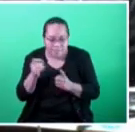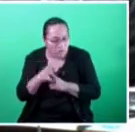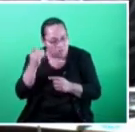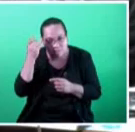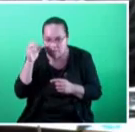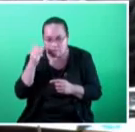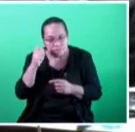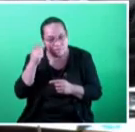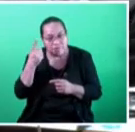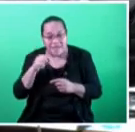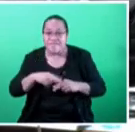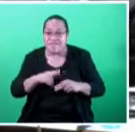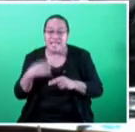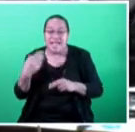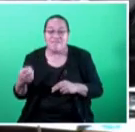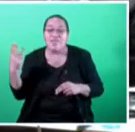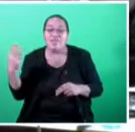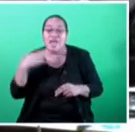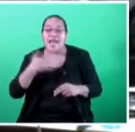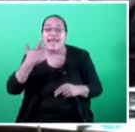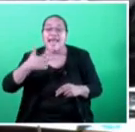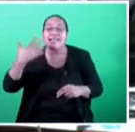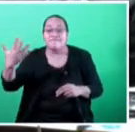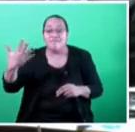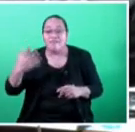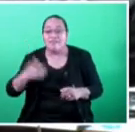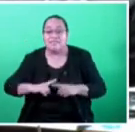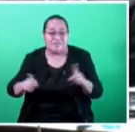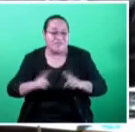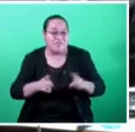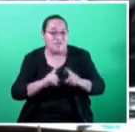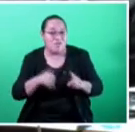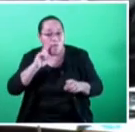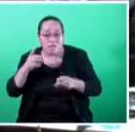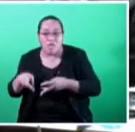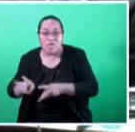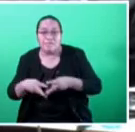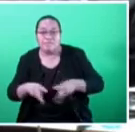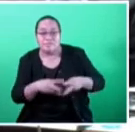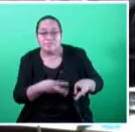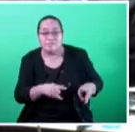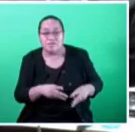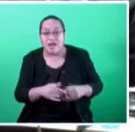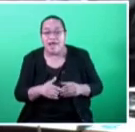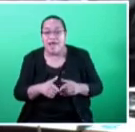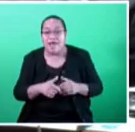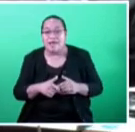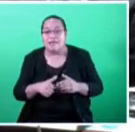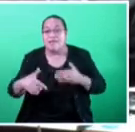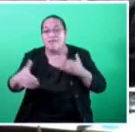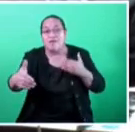we have approximately 385 freshwater streams, waterways, with a total length of